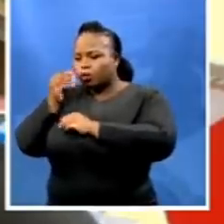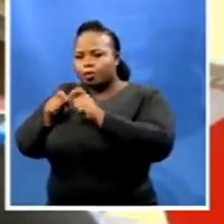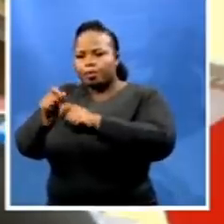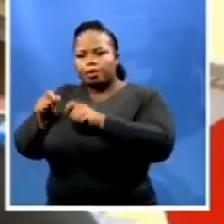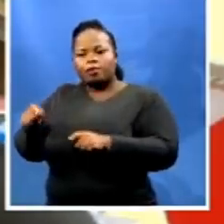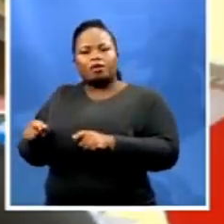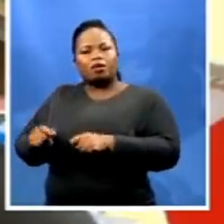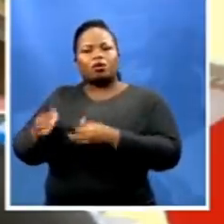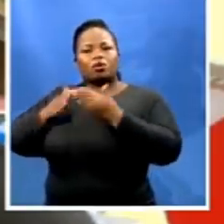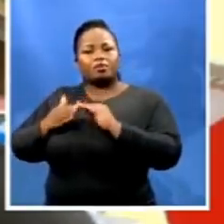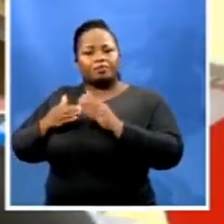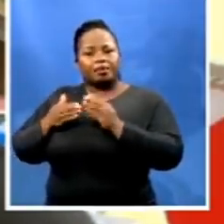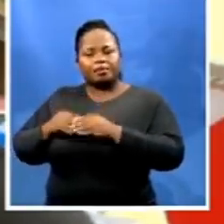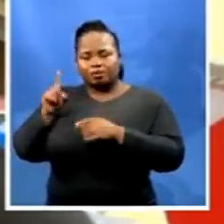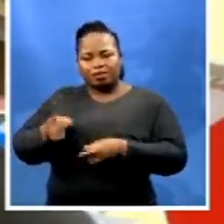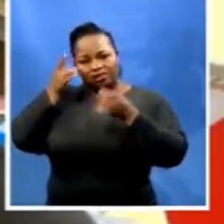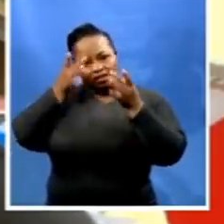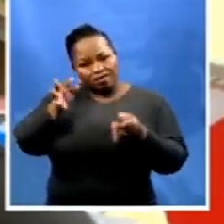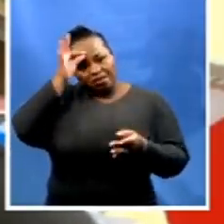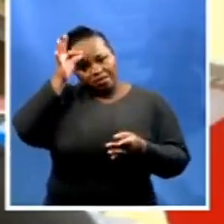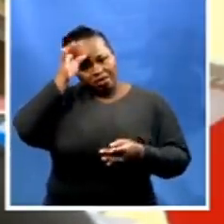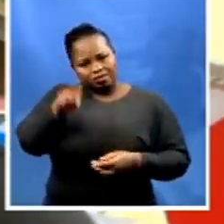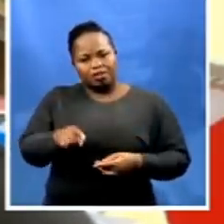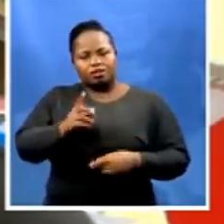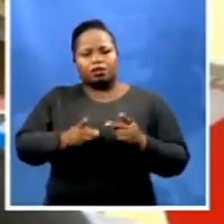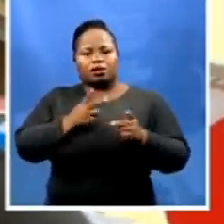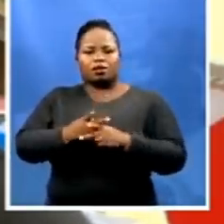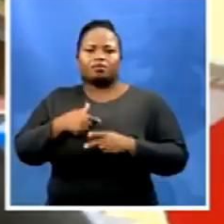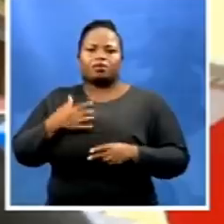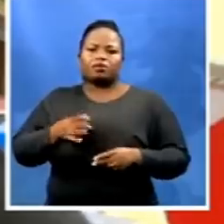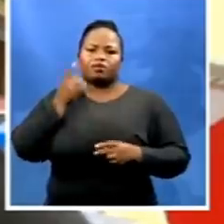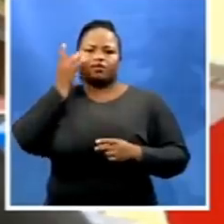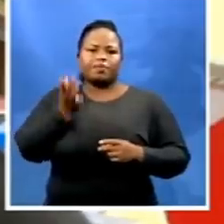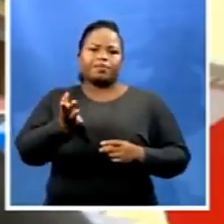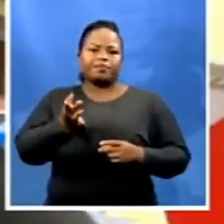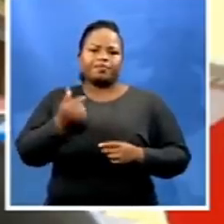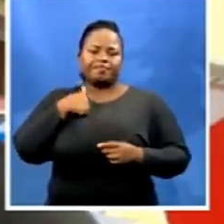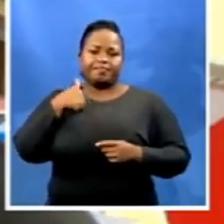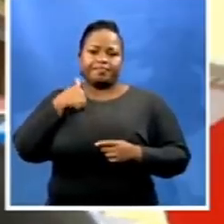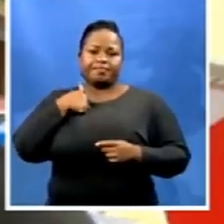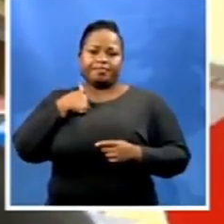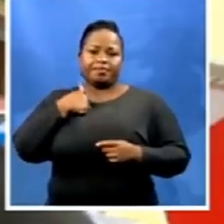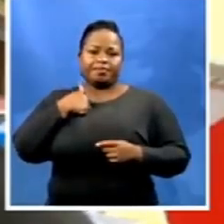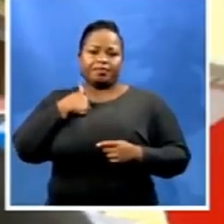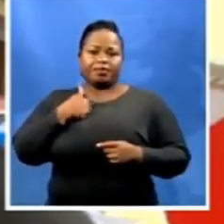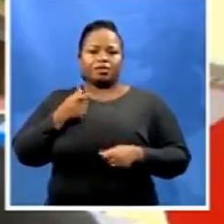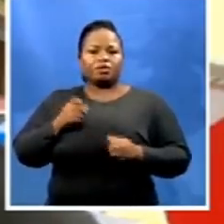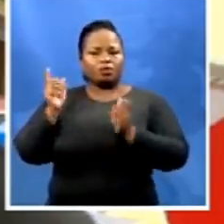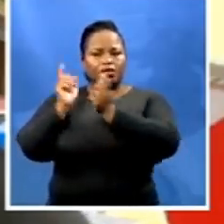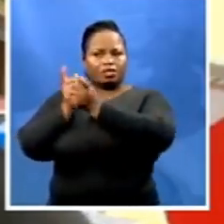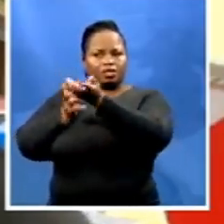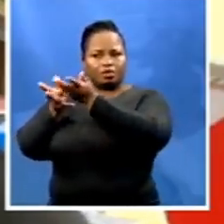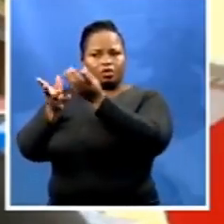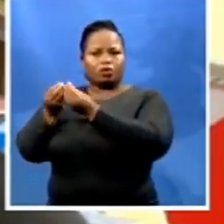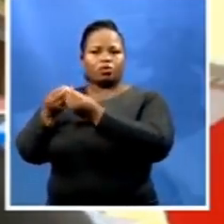police. And I also do want to indicate that I am also going to meet with the MEC for community safety in the province to raise